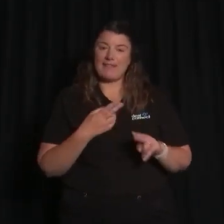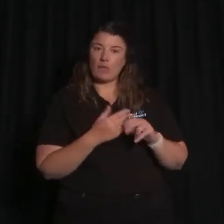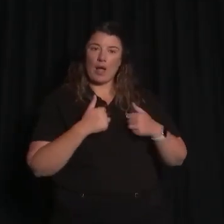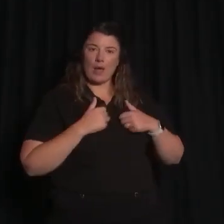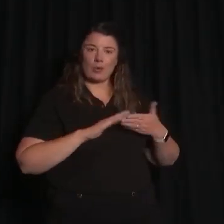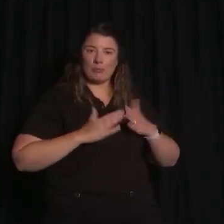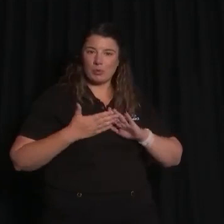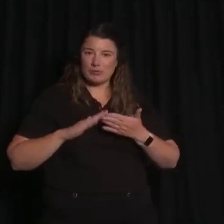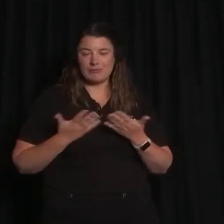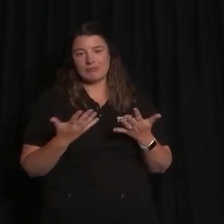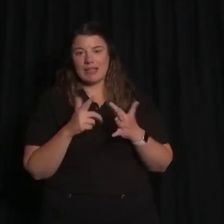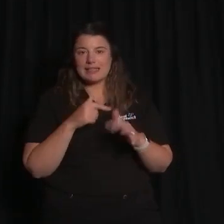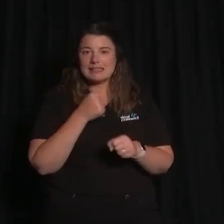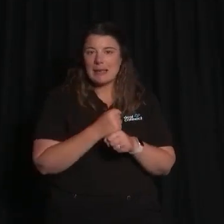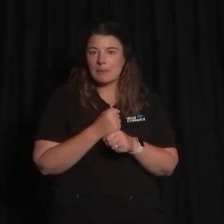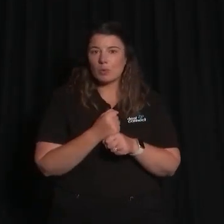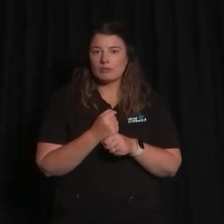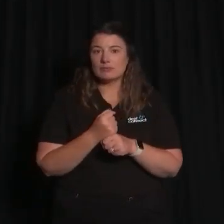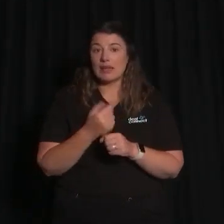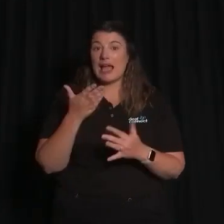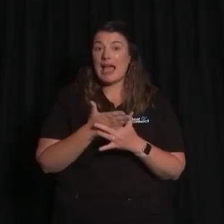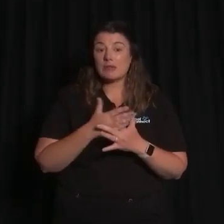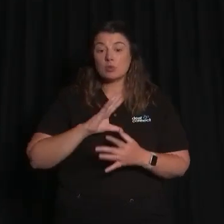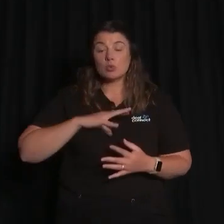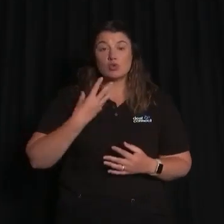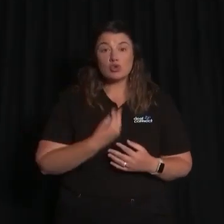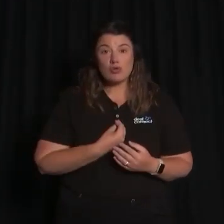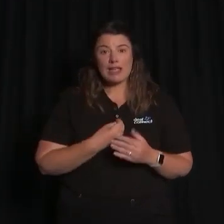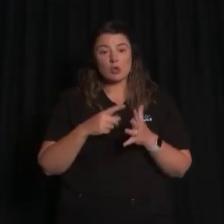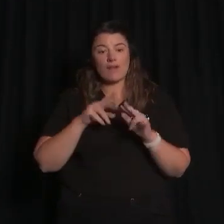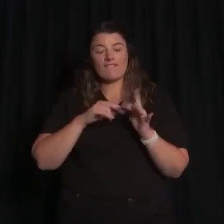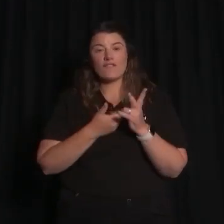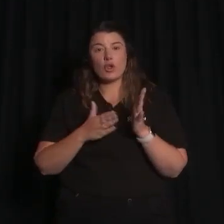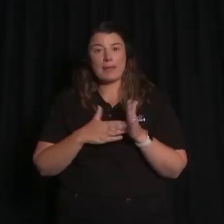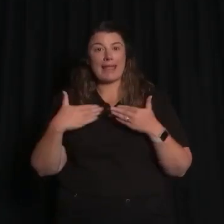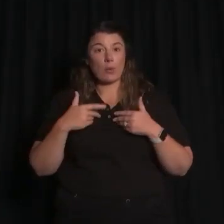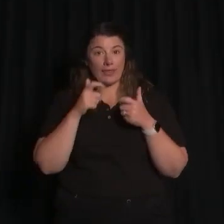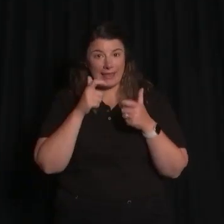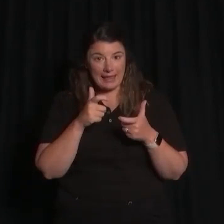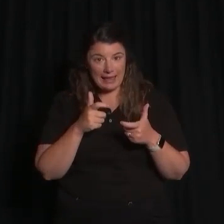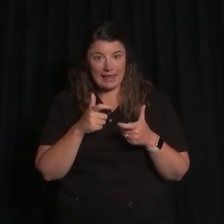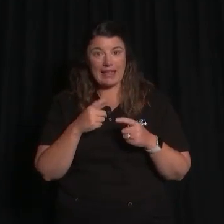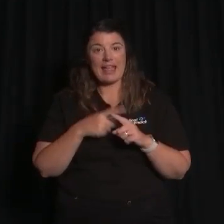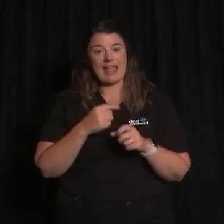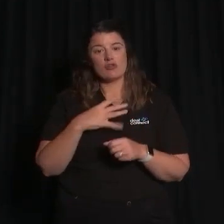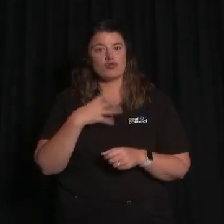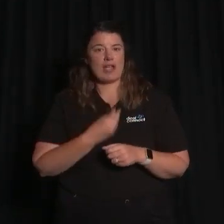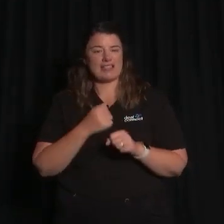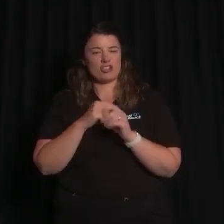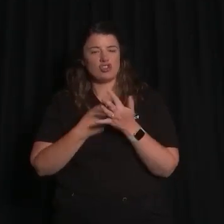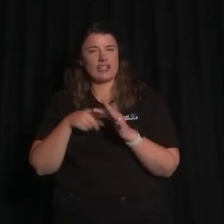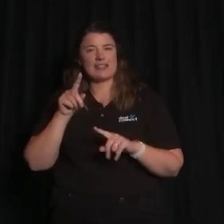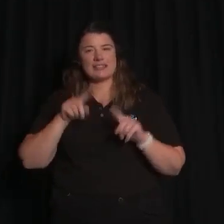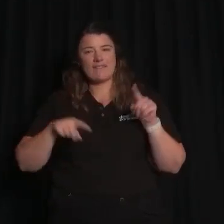specific, and I think key examples there being access to affirming healthcare for trans and gender diverse people,